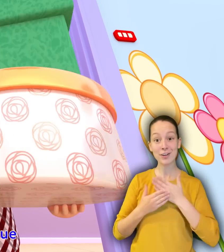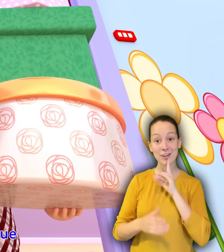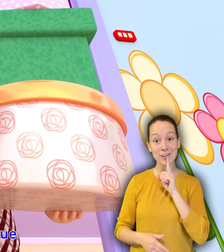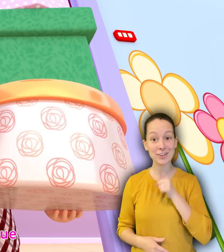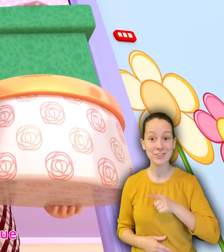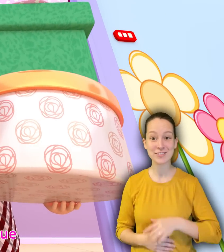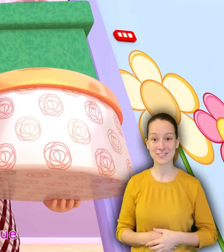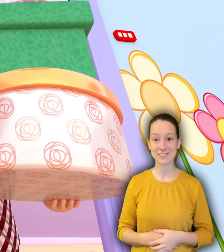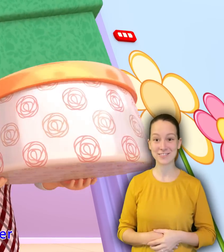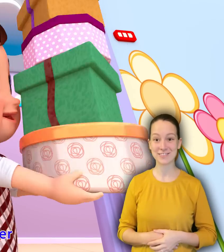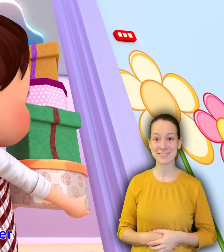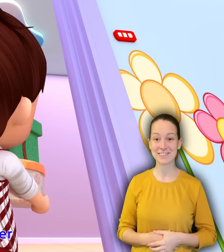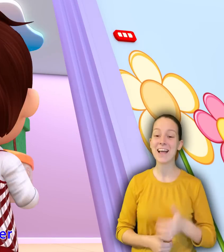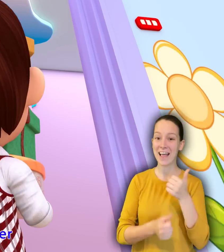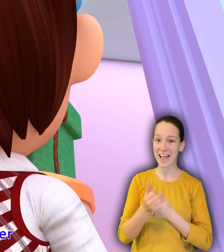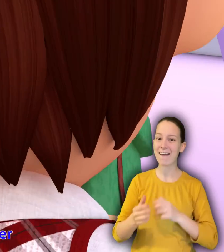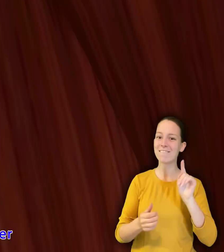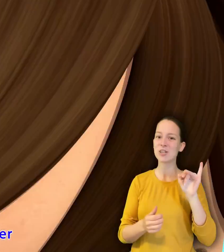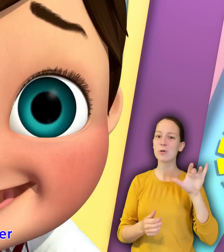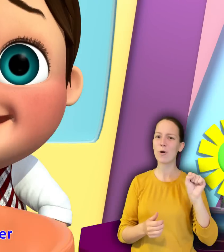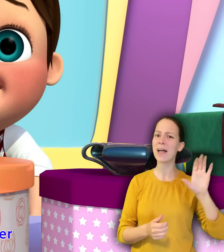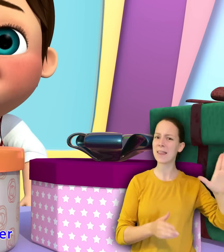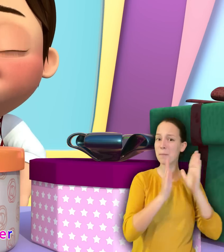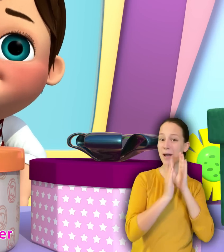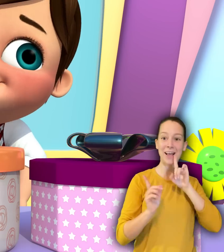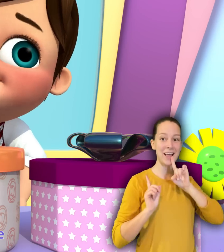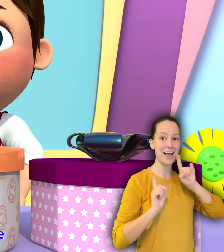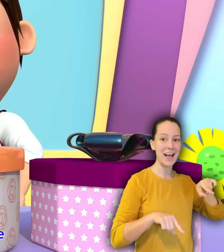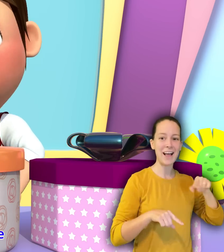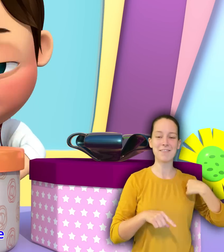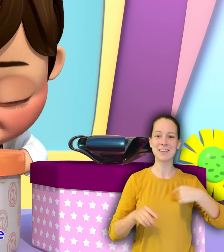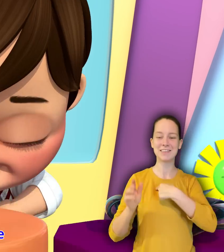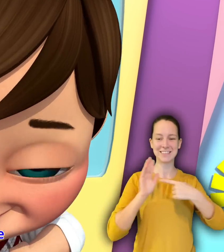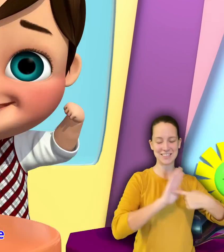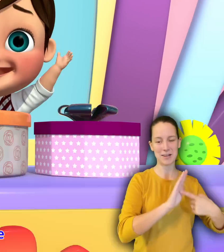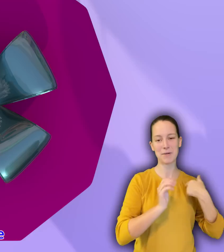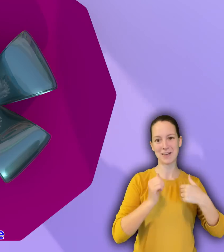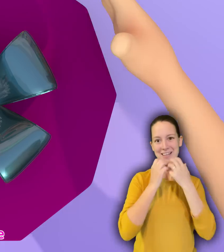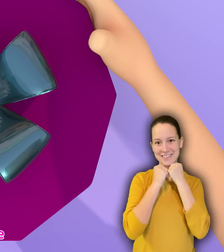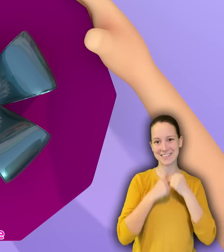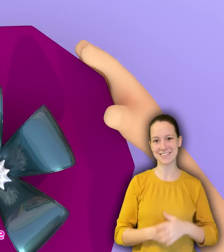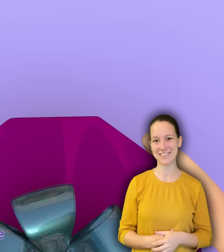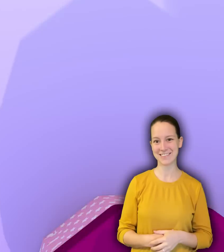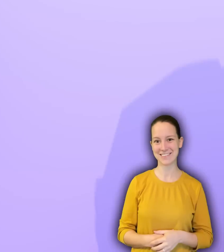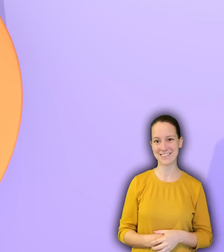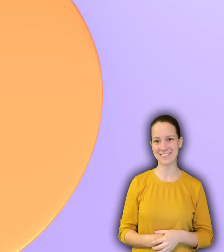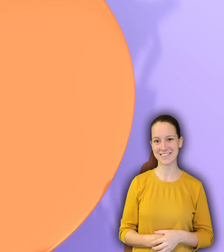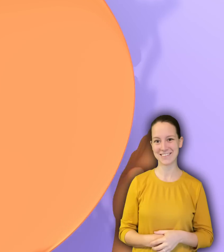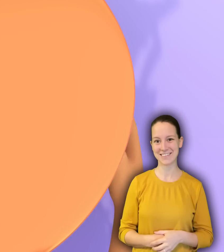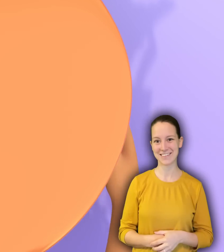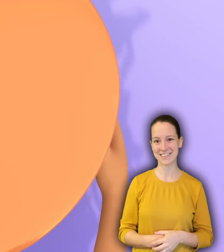are good and true every toys and answered prayer will show them that we